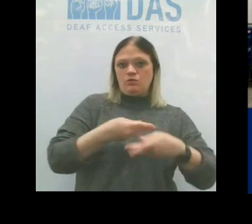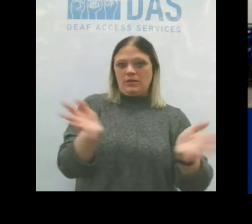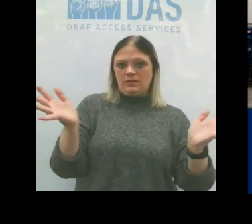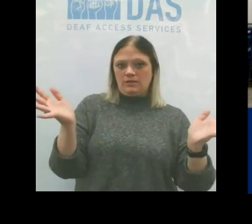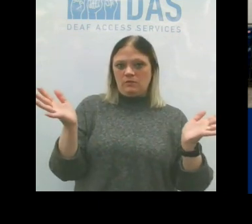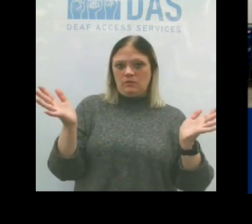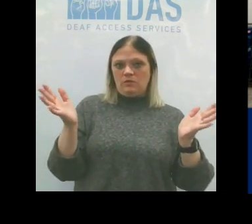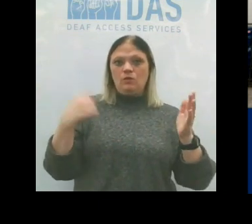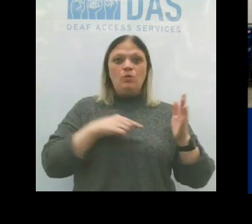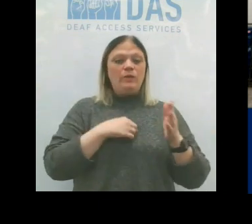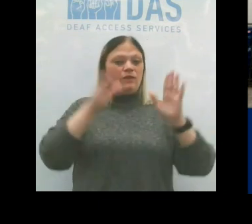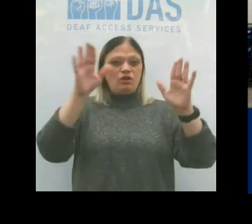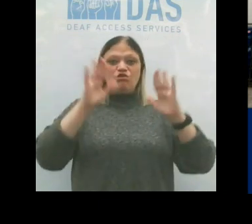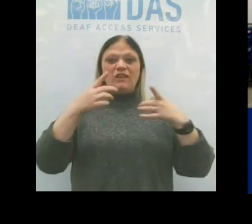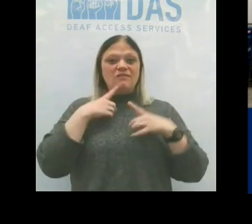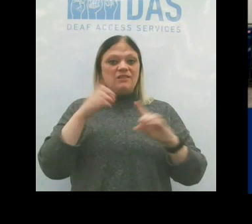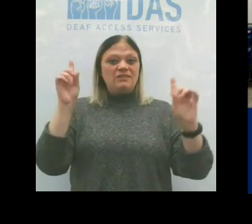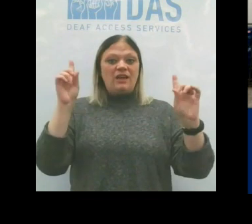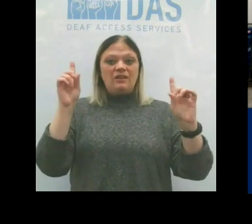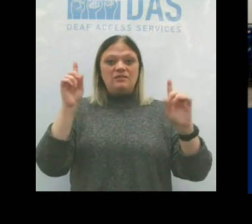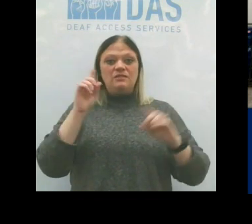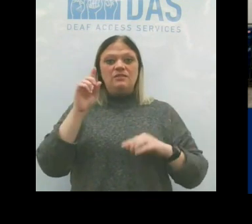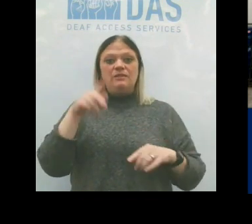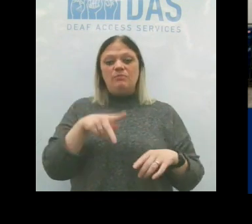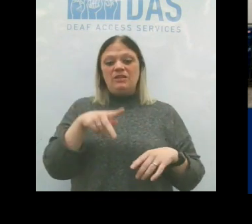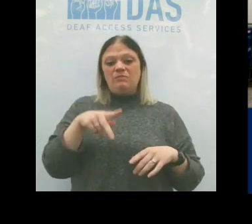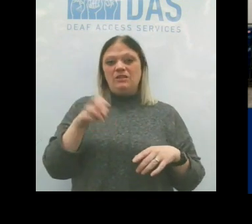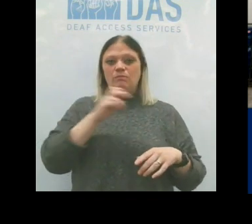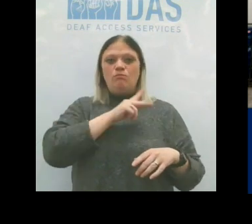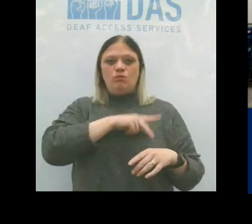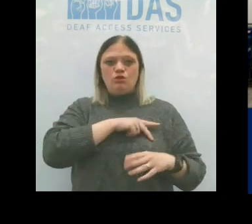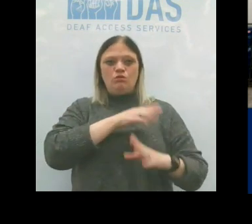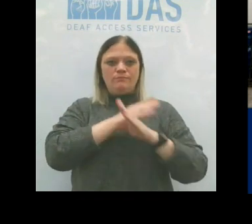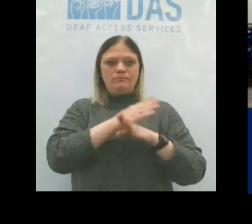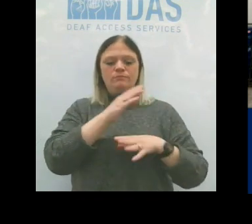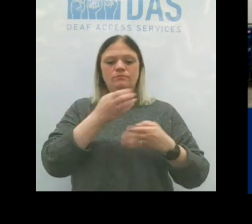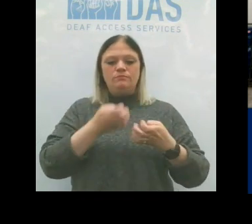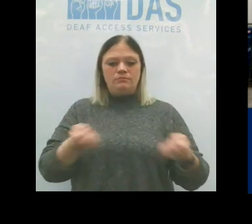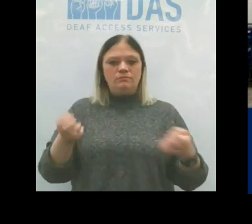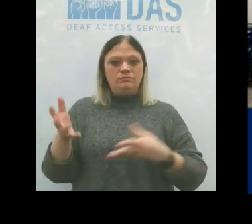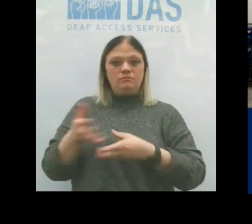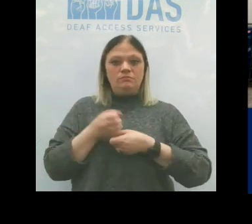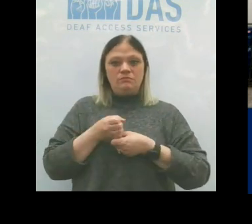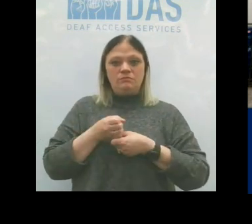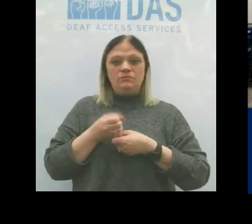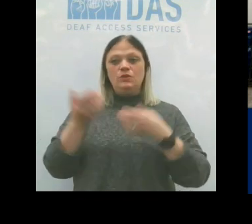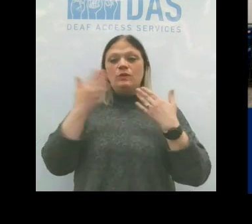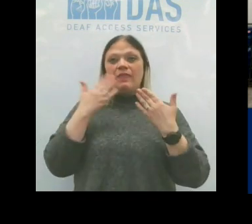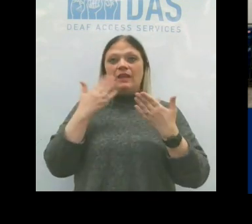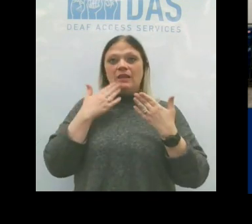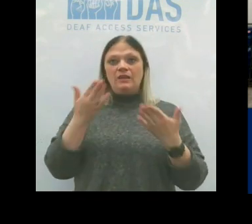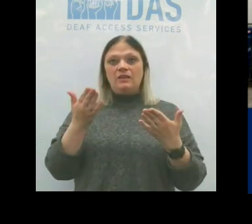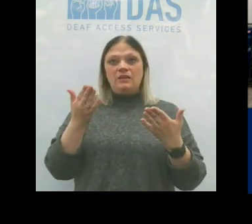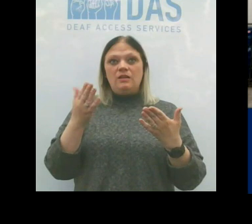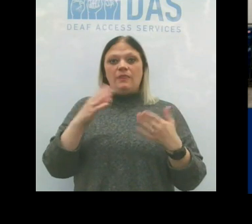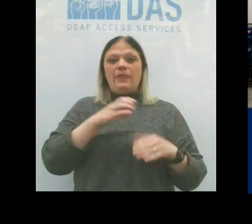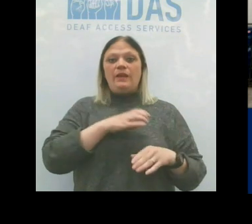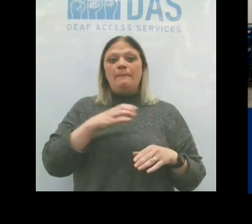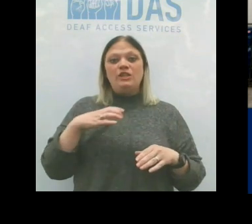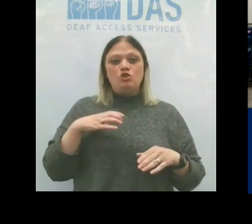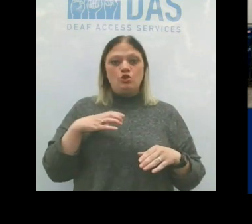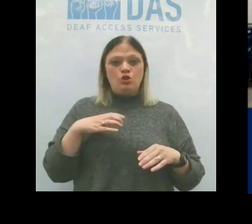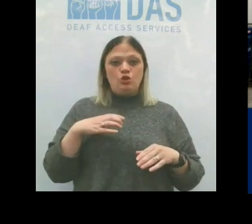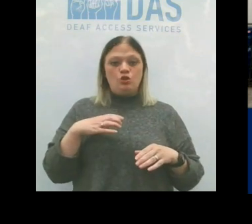had a great success in the personal protective equipment procurement. I want to thank the commissioner of